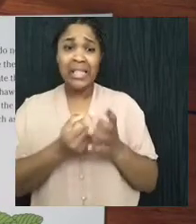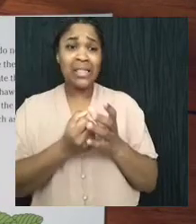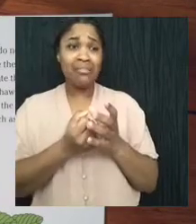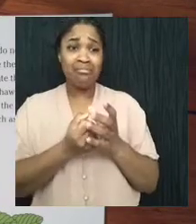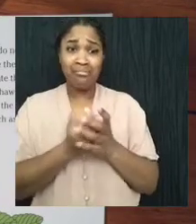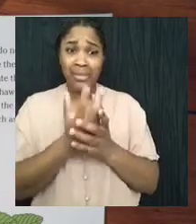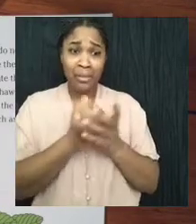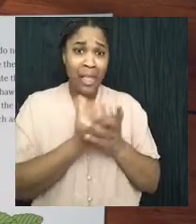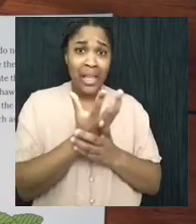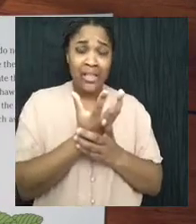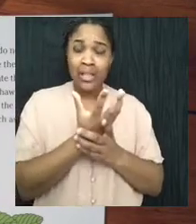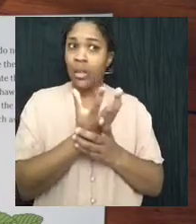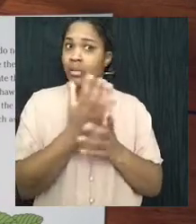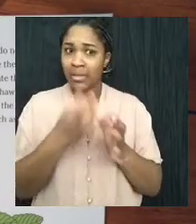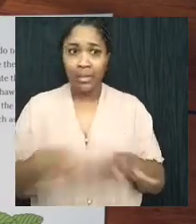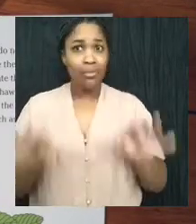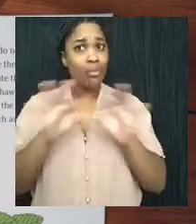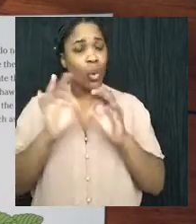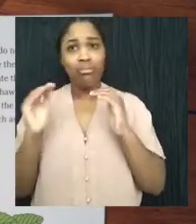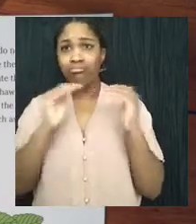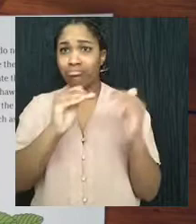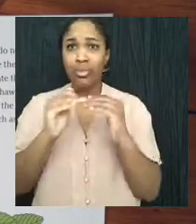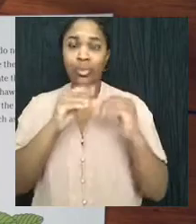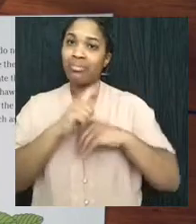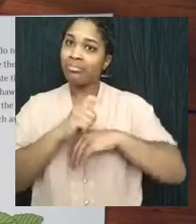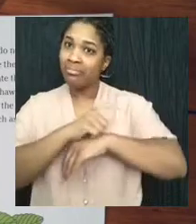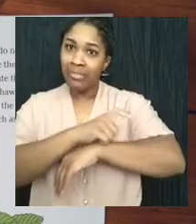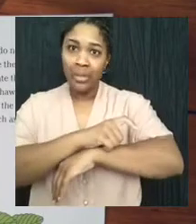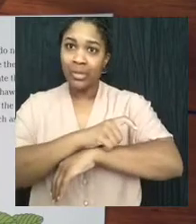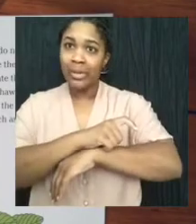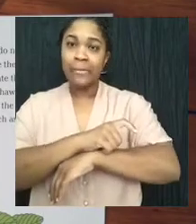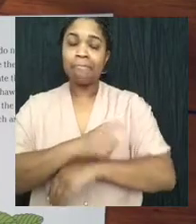as the caterpillar does.